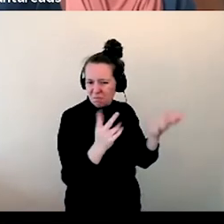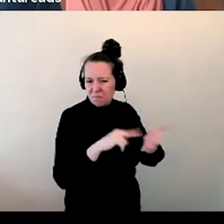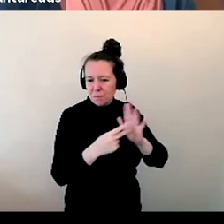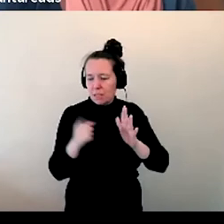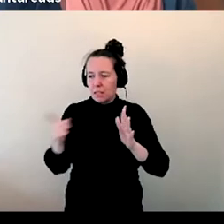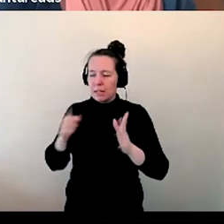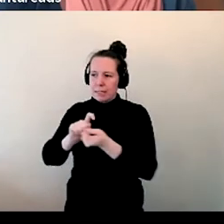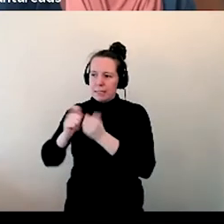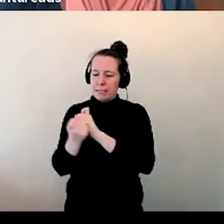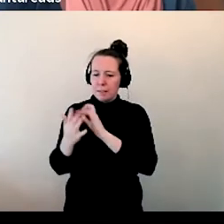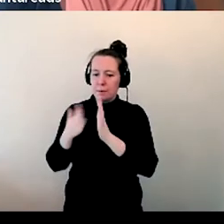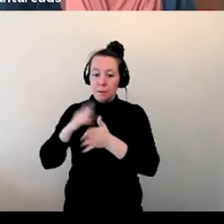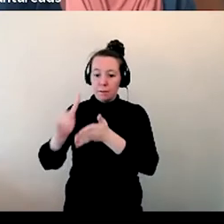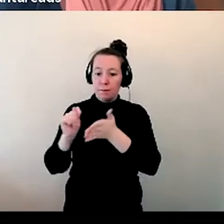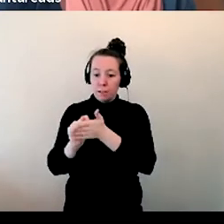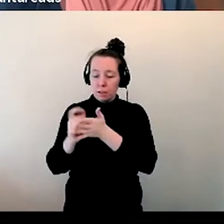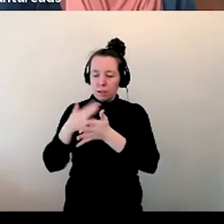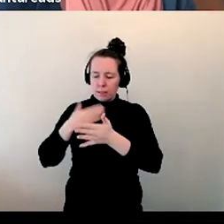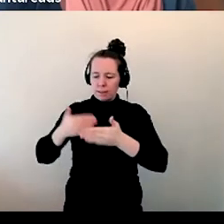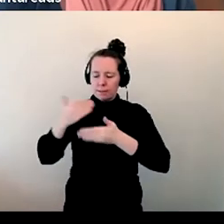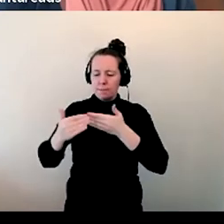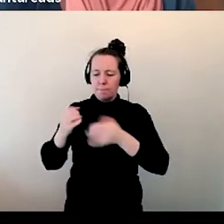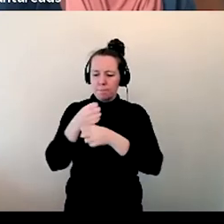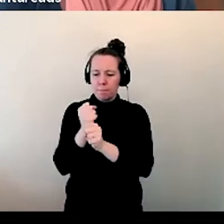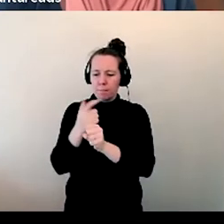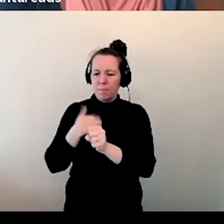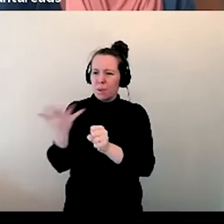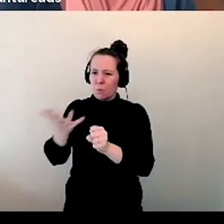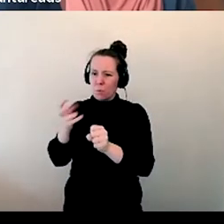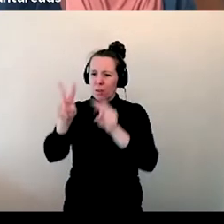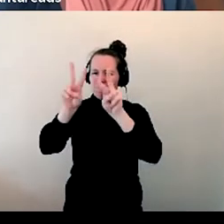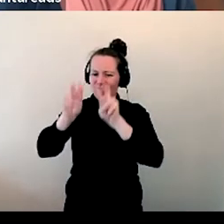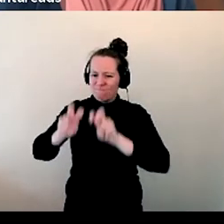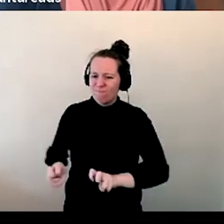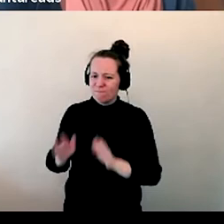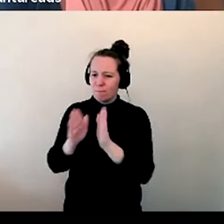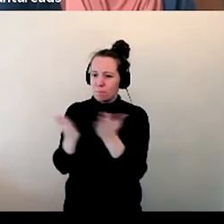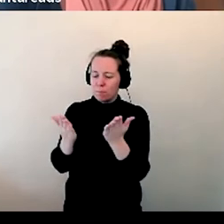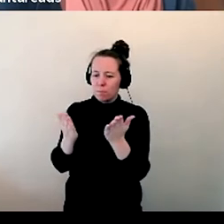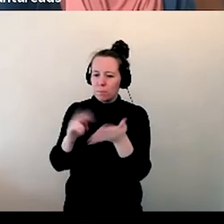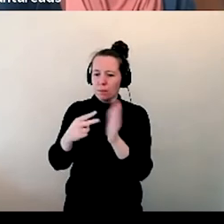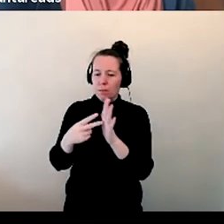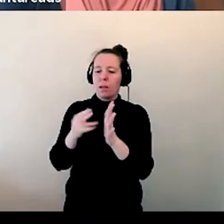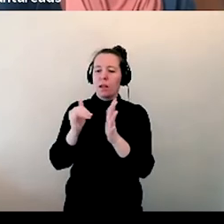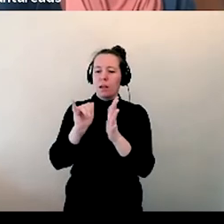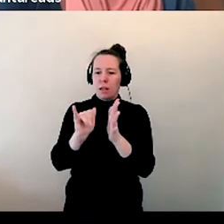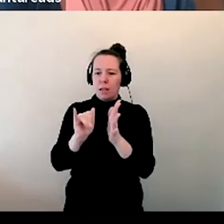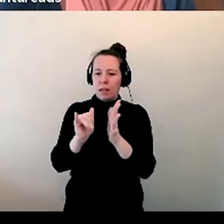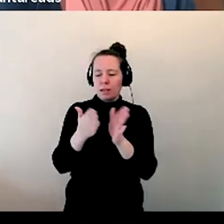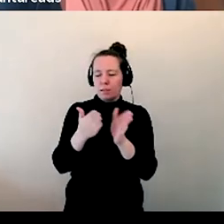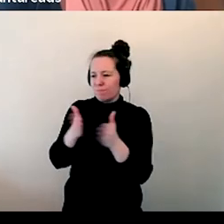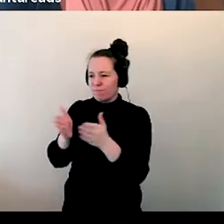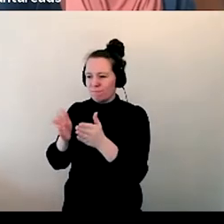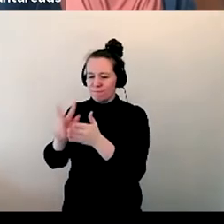kind of changed my trajectory in terms of what videos I wanted to post. And I don't have any